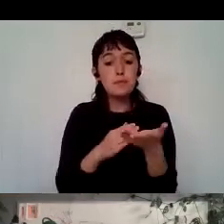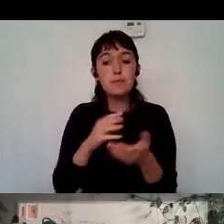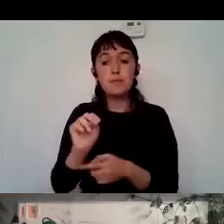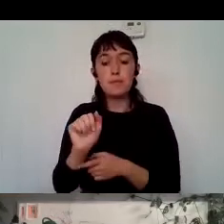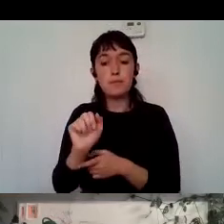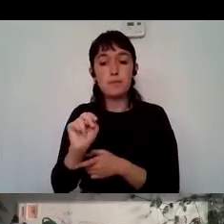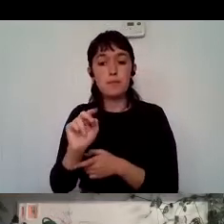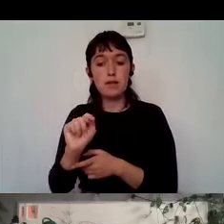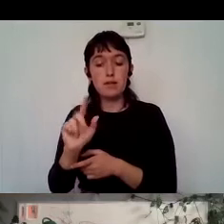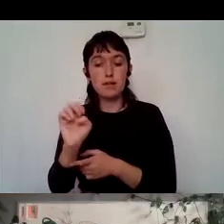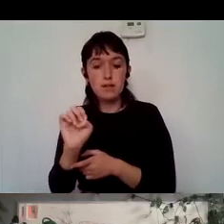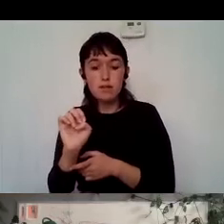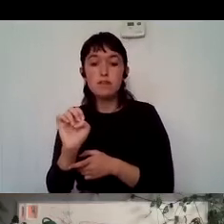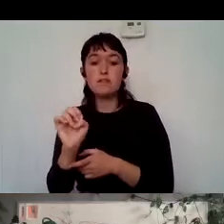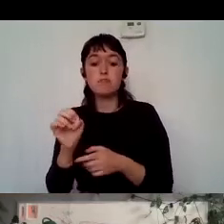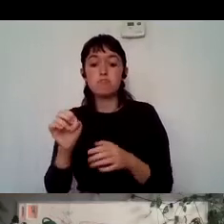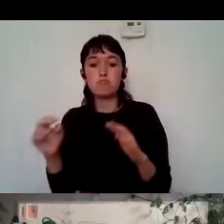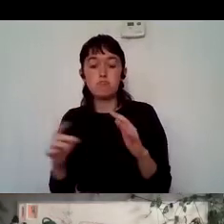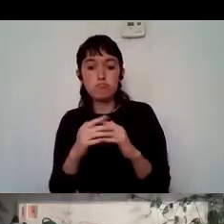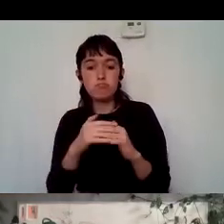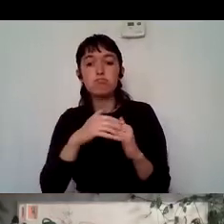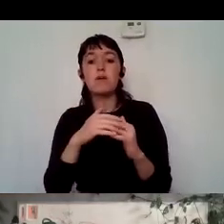spreading center, but then they are carried